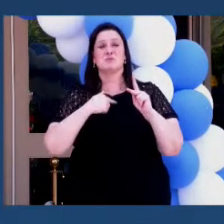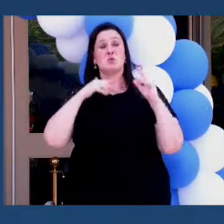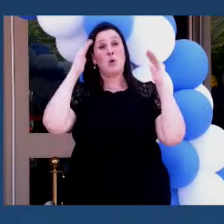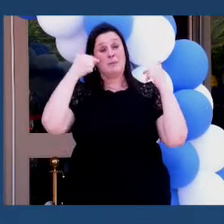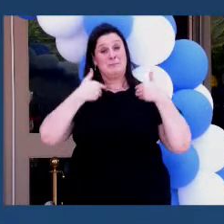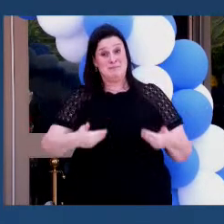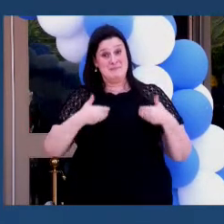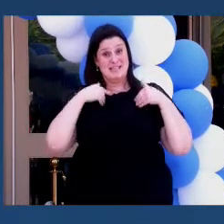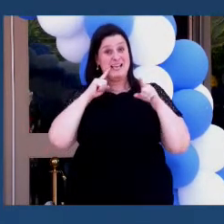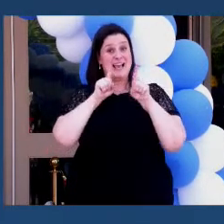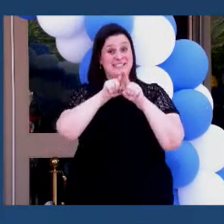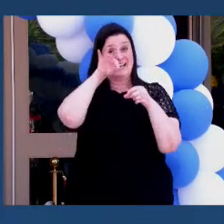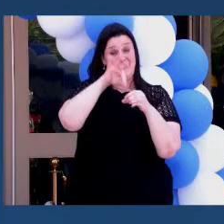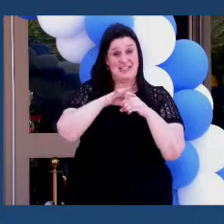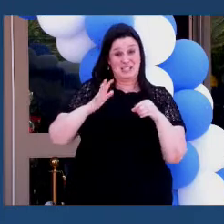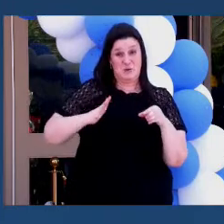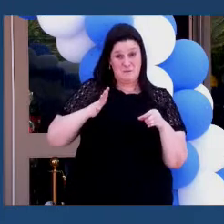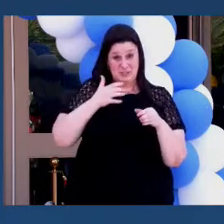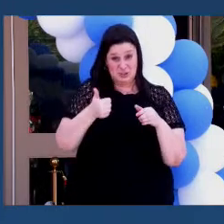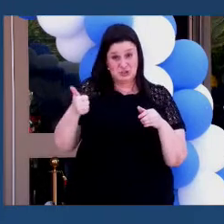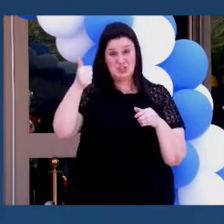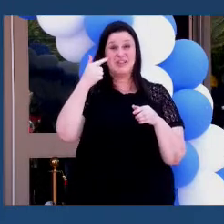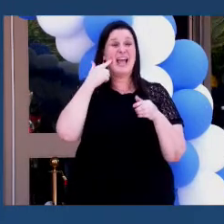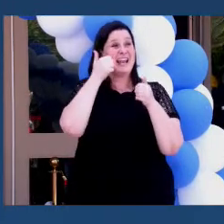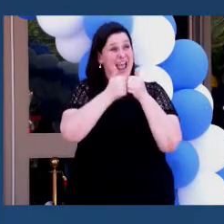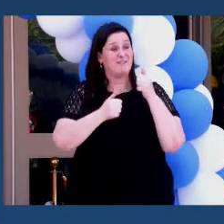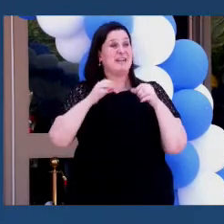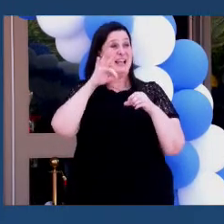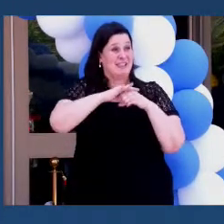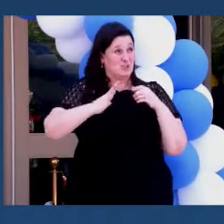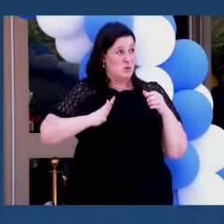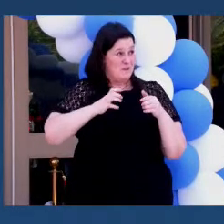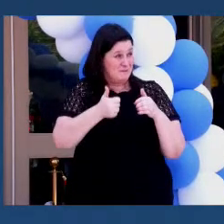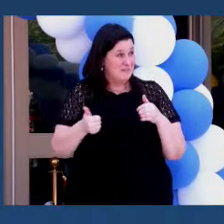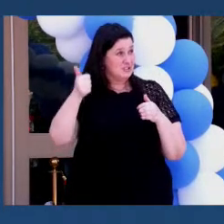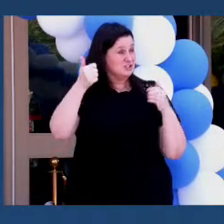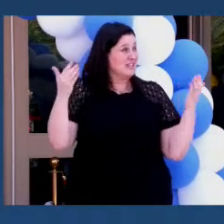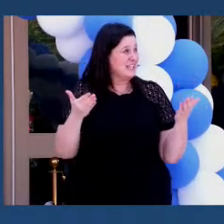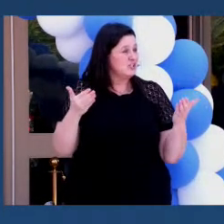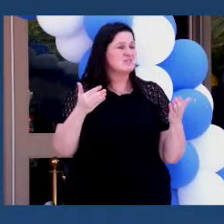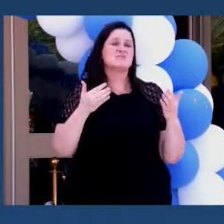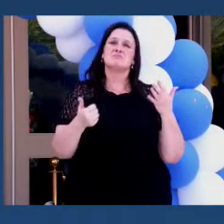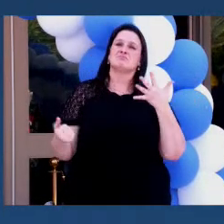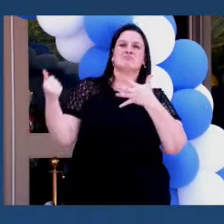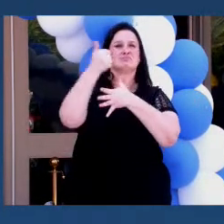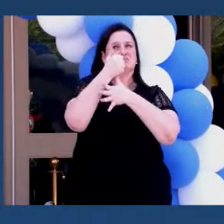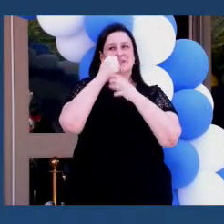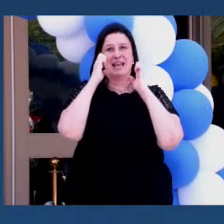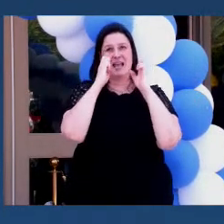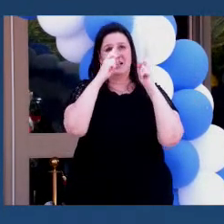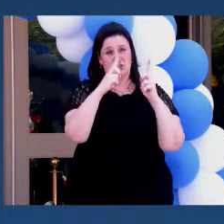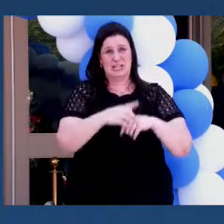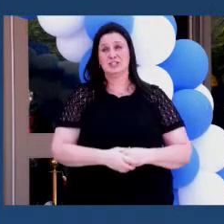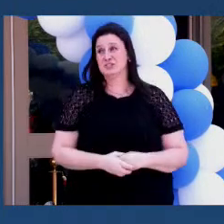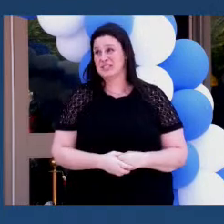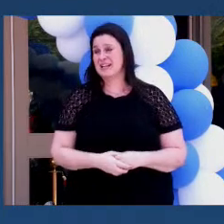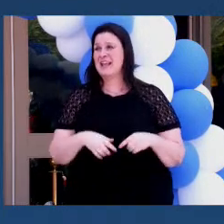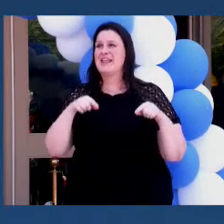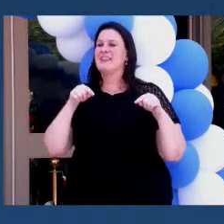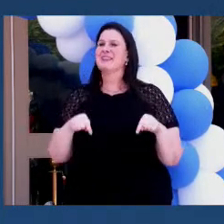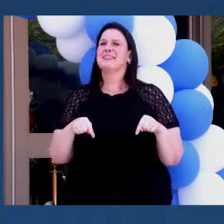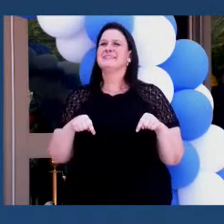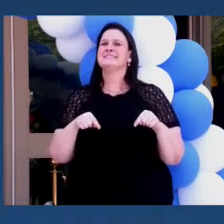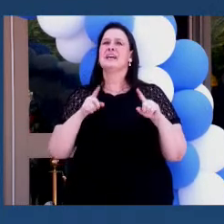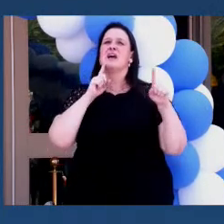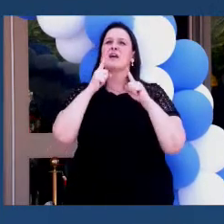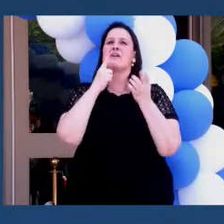official and every elected official in here just make sure that we make education a priority and that this is not a conversation